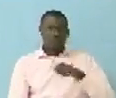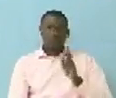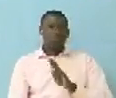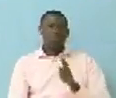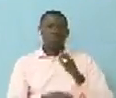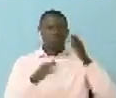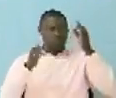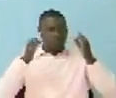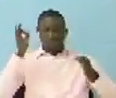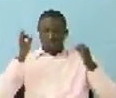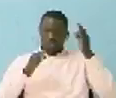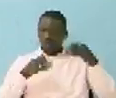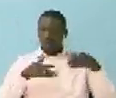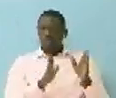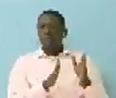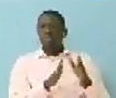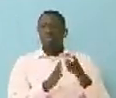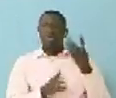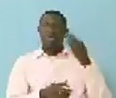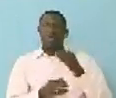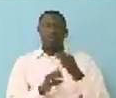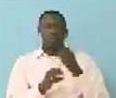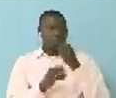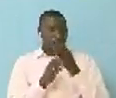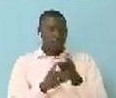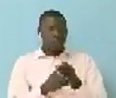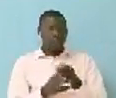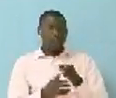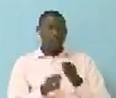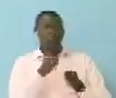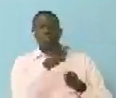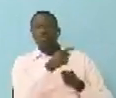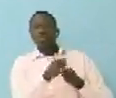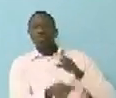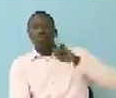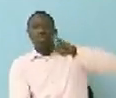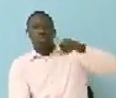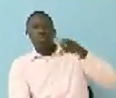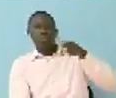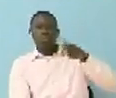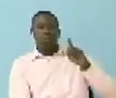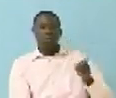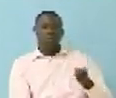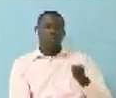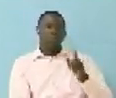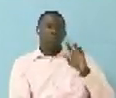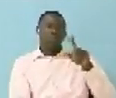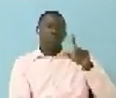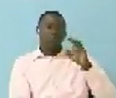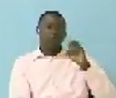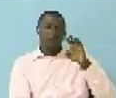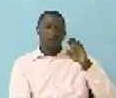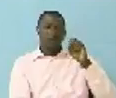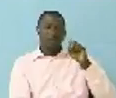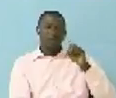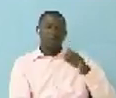If I say that those junglers or those elements were sent by the president, so